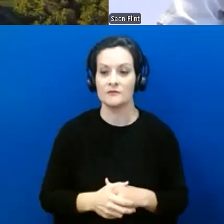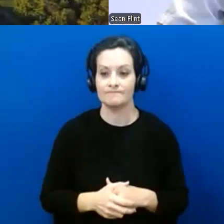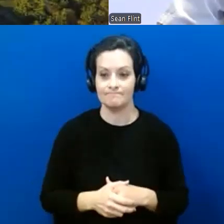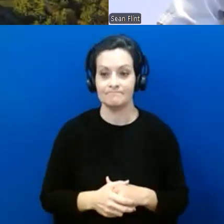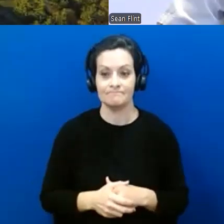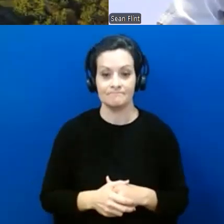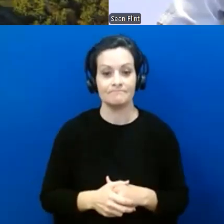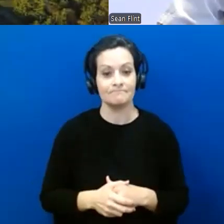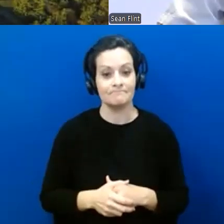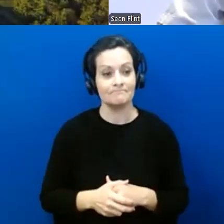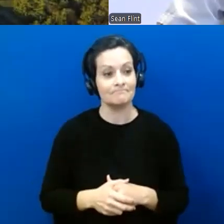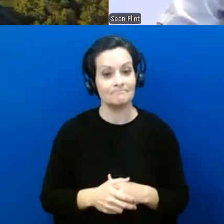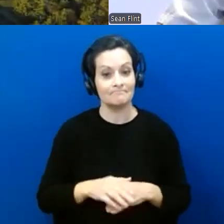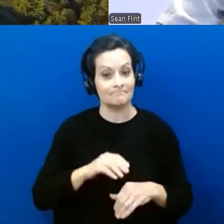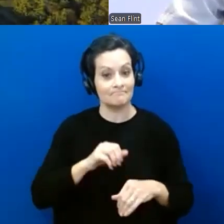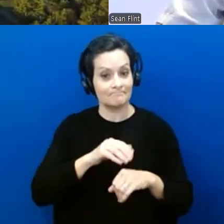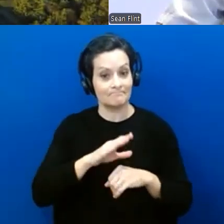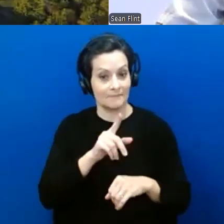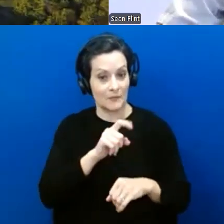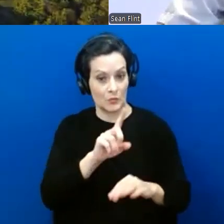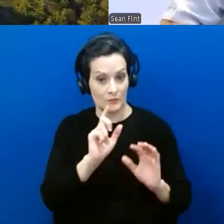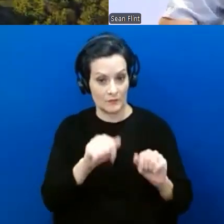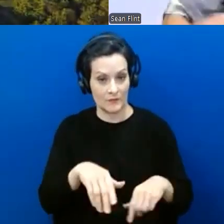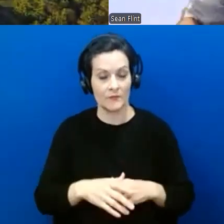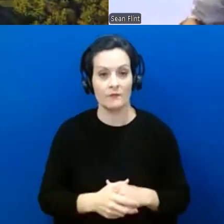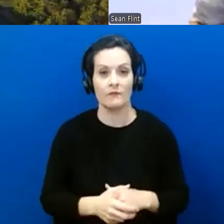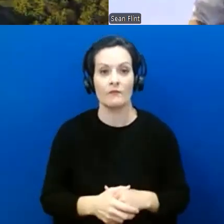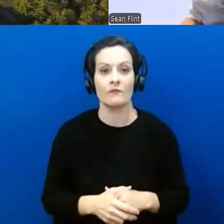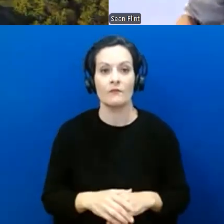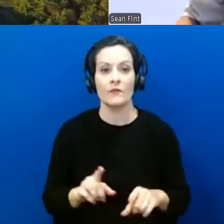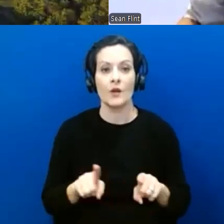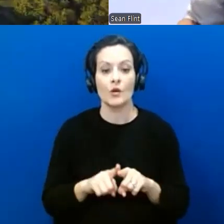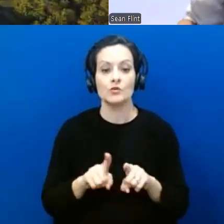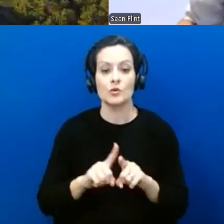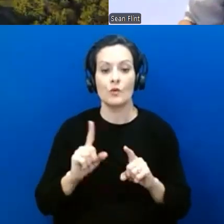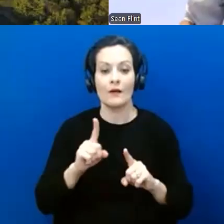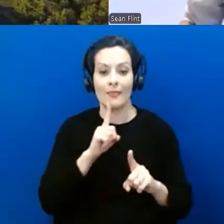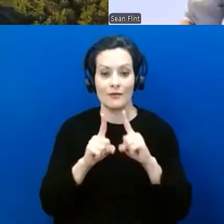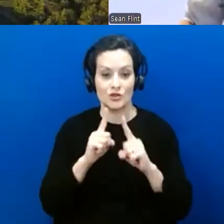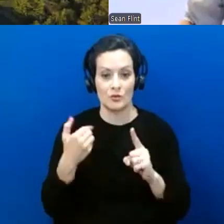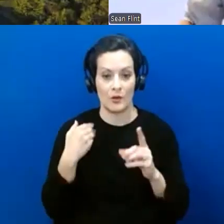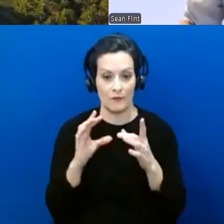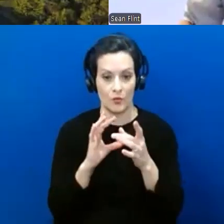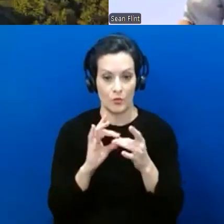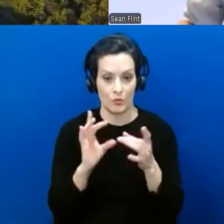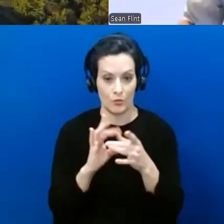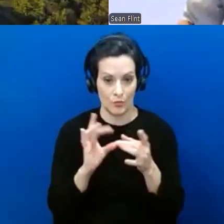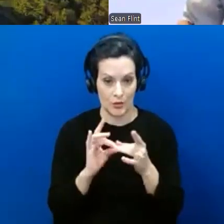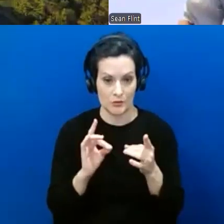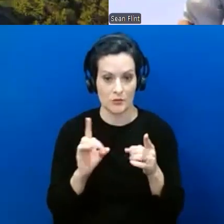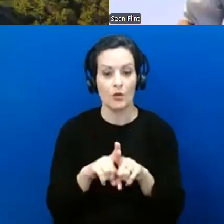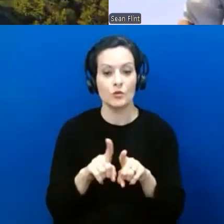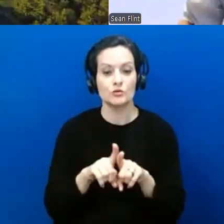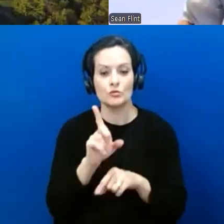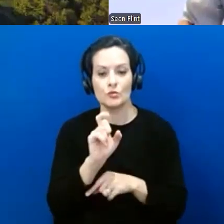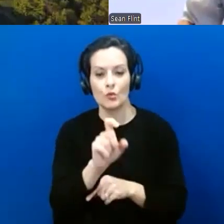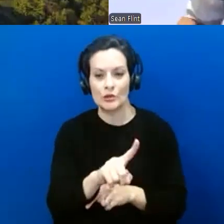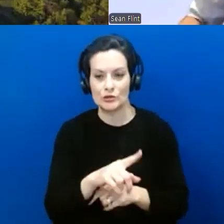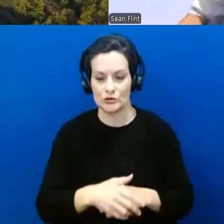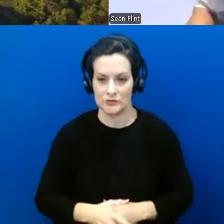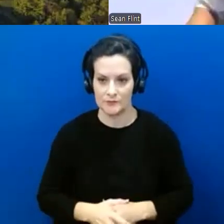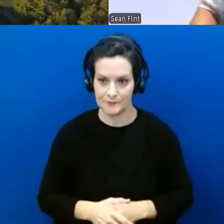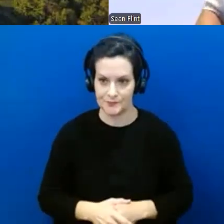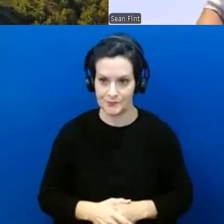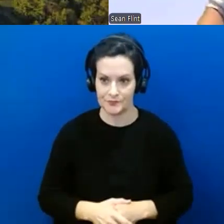adding them there to the Q&A. We also had a lot of comments in the chat and a couple of questions